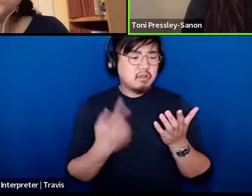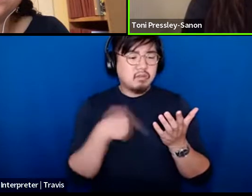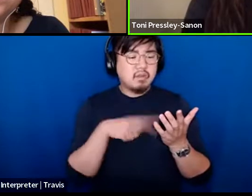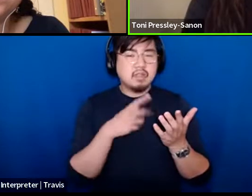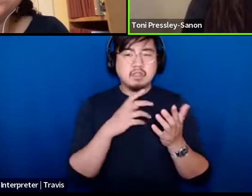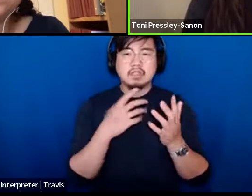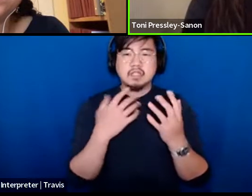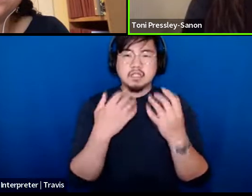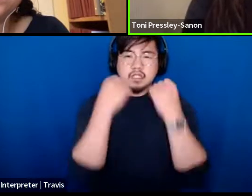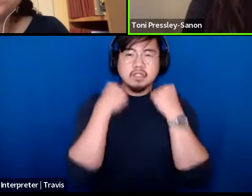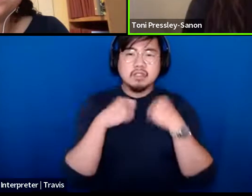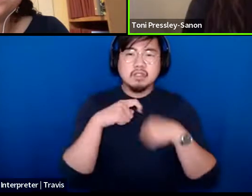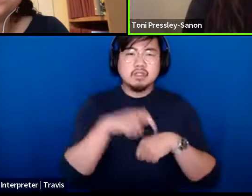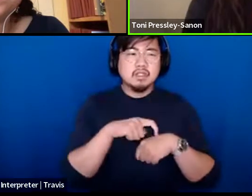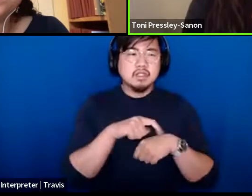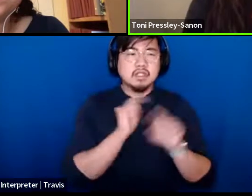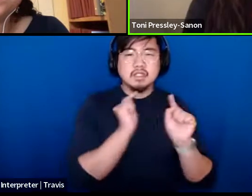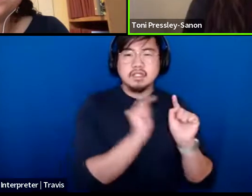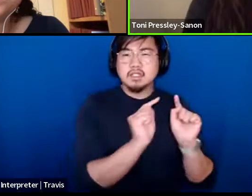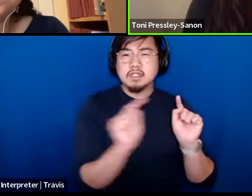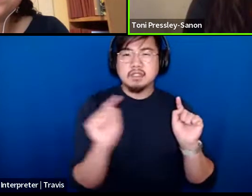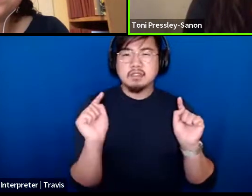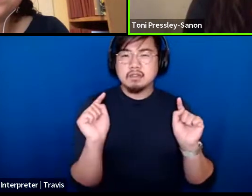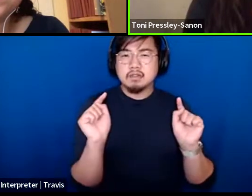don't allow us to see